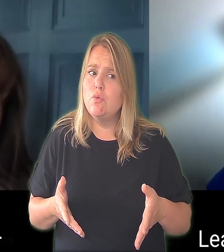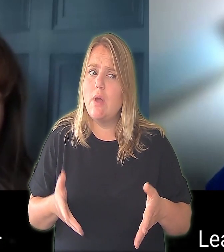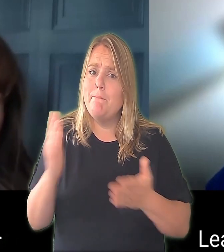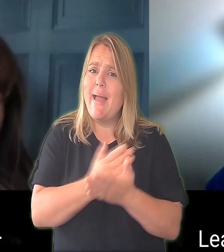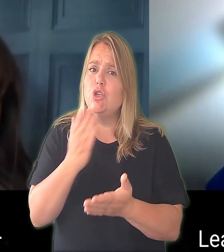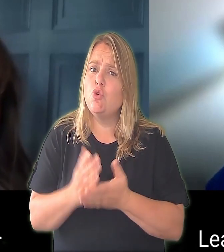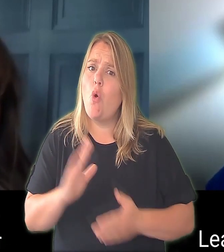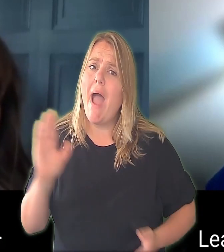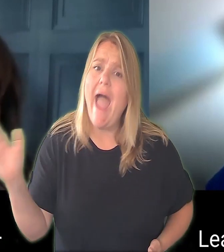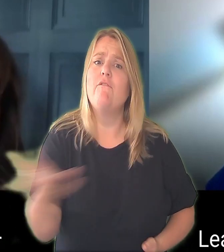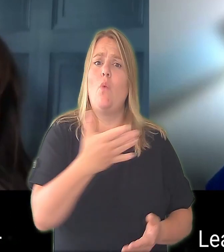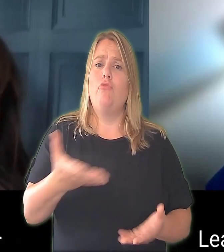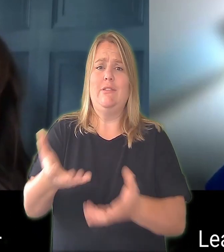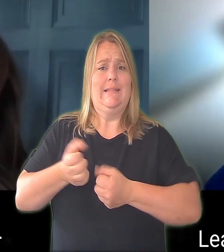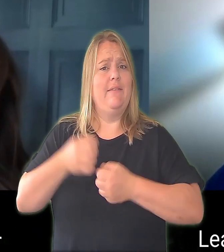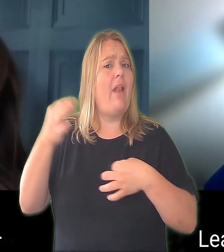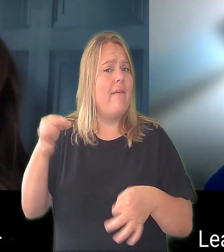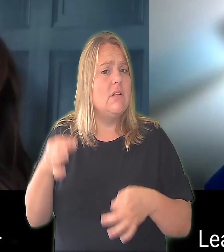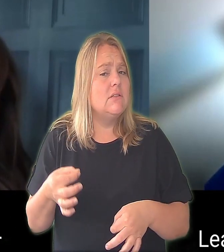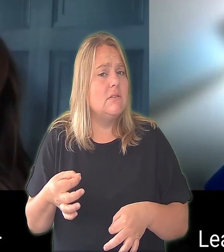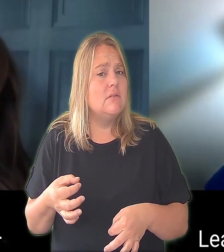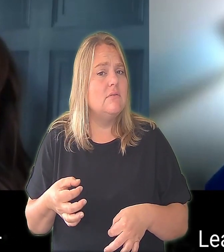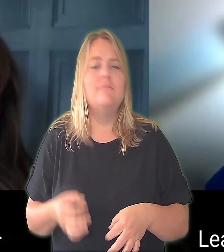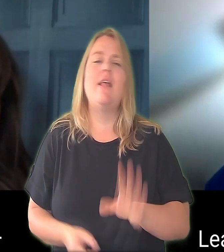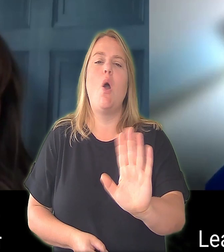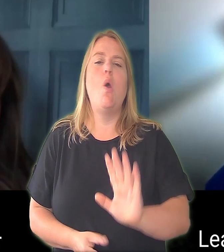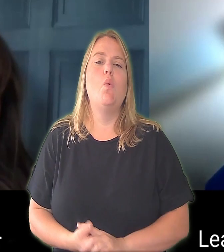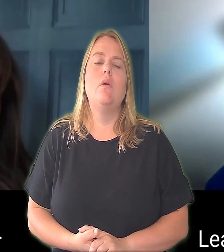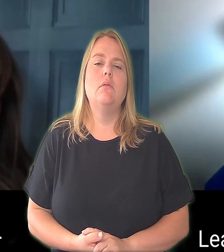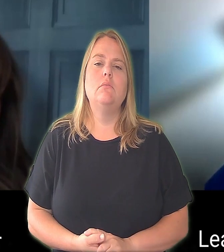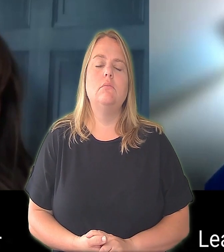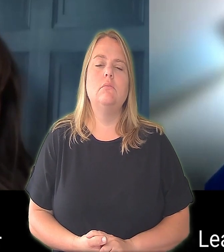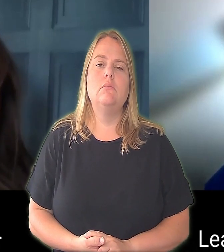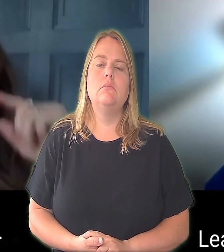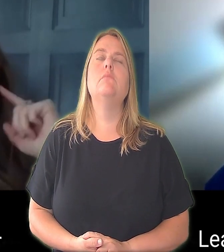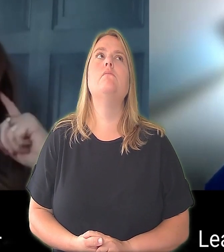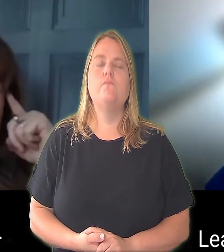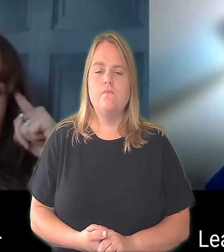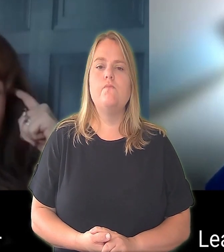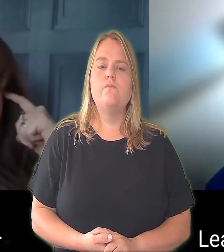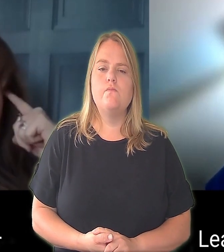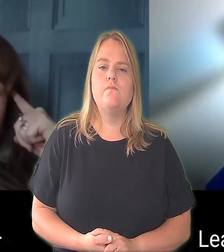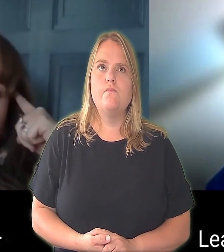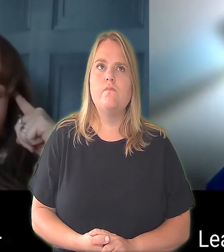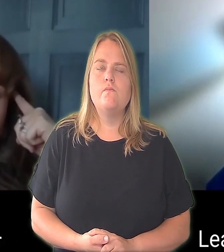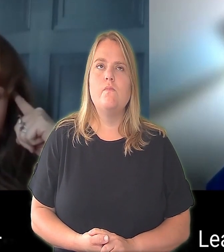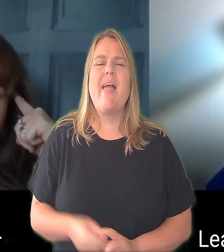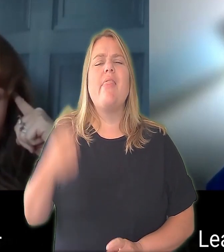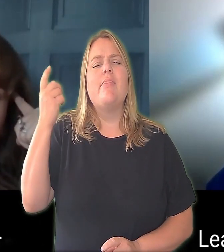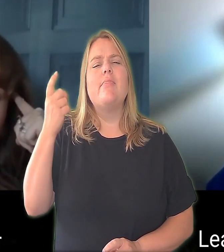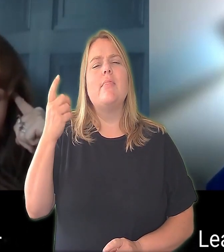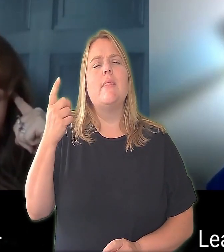or else it's not equal, are we? No, not at all. Okay, so I suppose what I should do is think about where